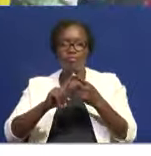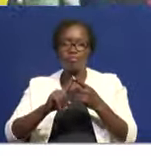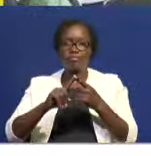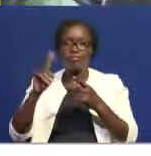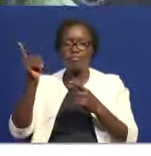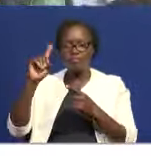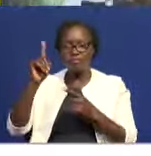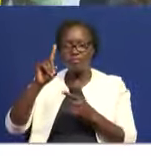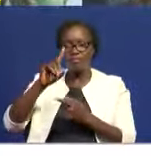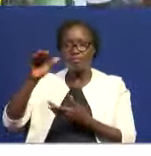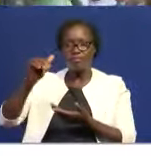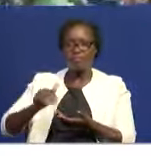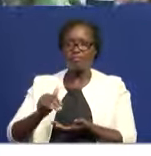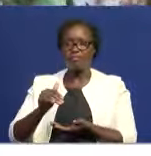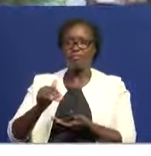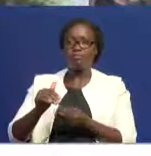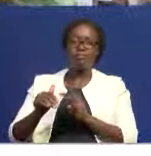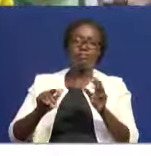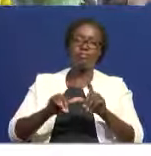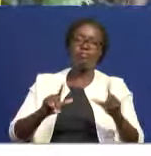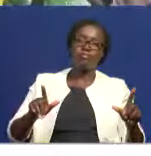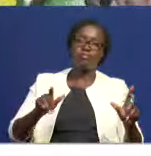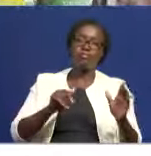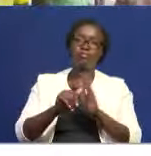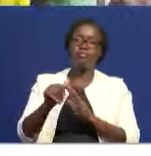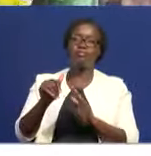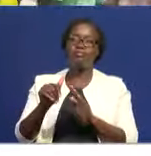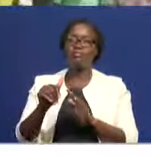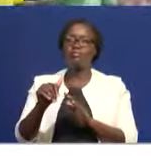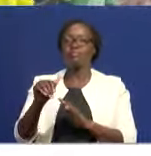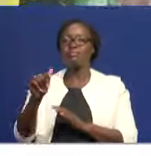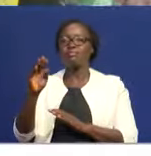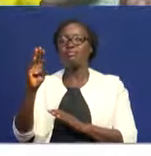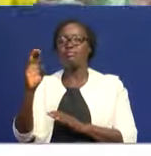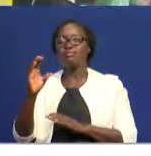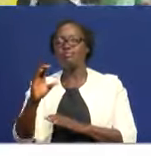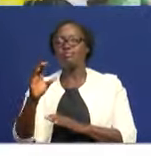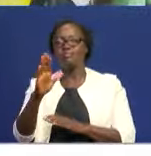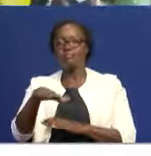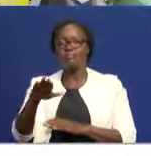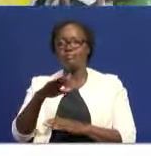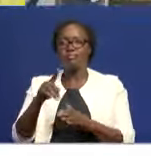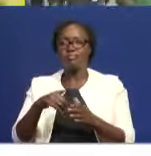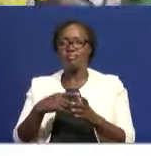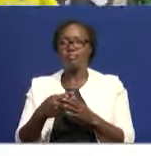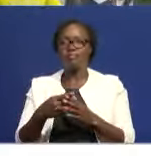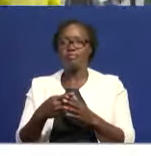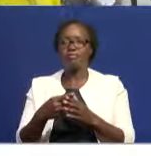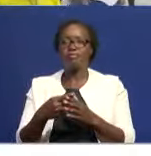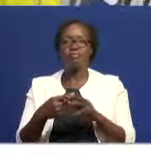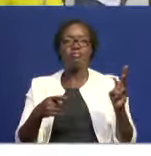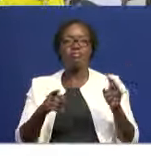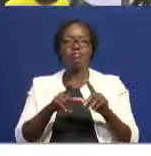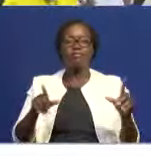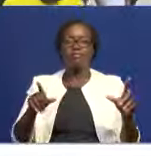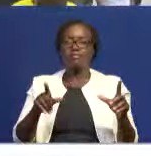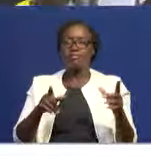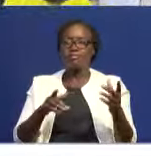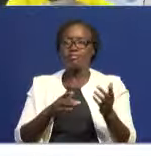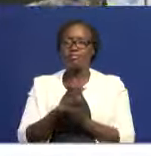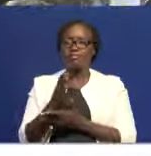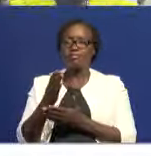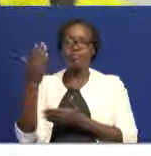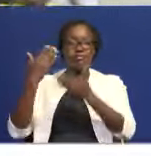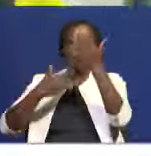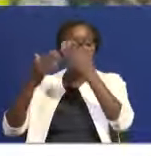pass through Westlands. First of all, ABC Place, and then Westlands, and then through the capital, through the